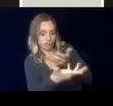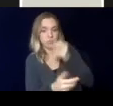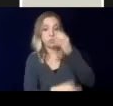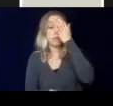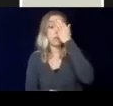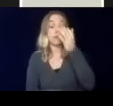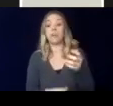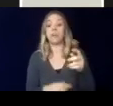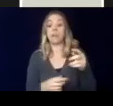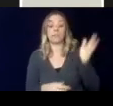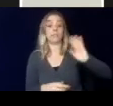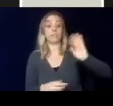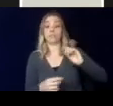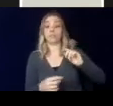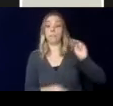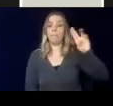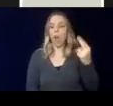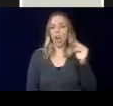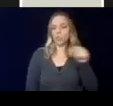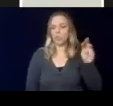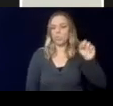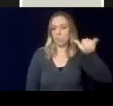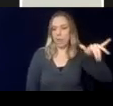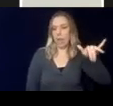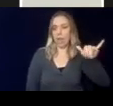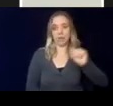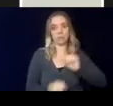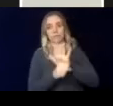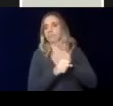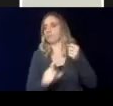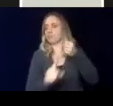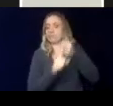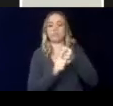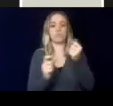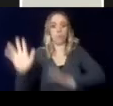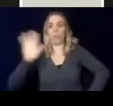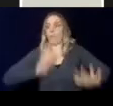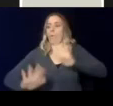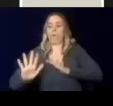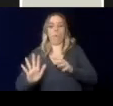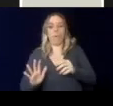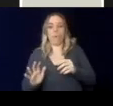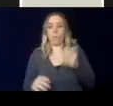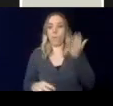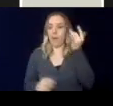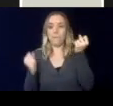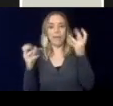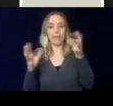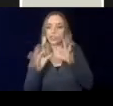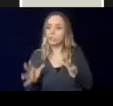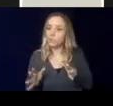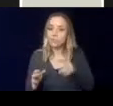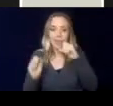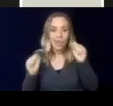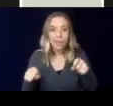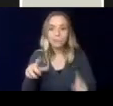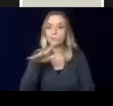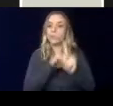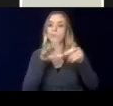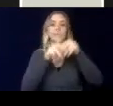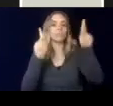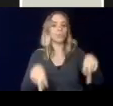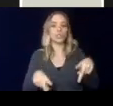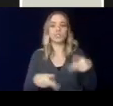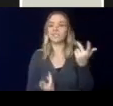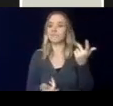with March through May, we were scrambling. A lot of our interpreters no longer could be there in person. And this was due to